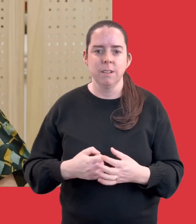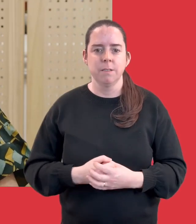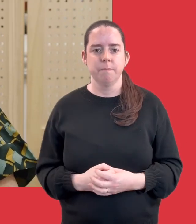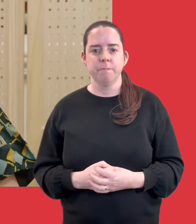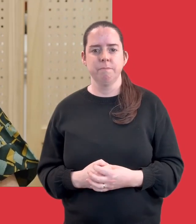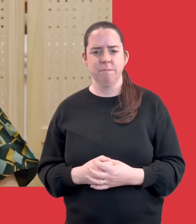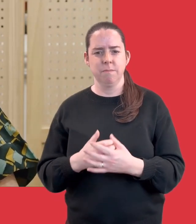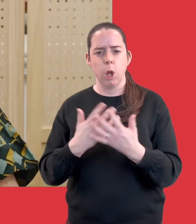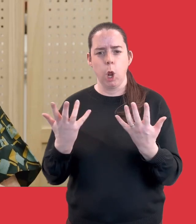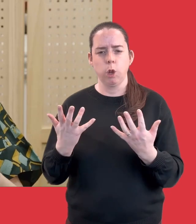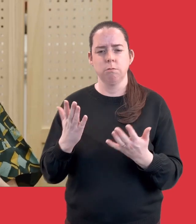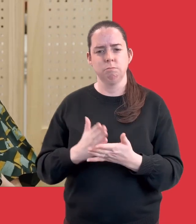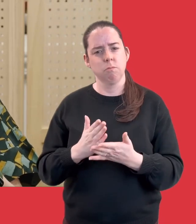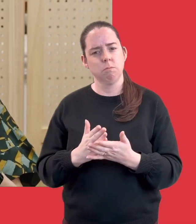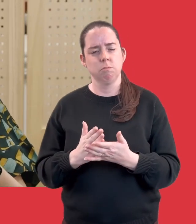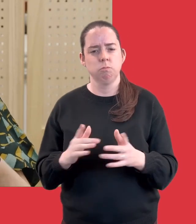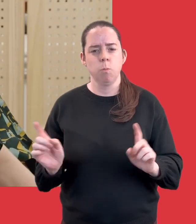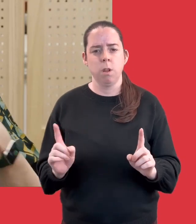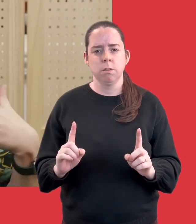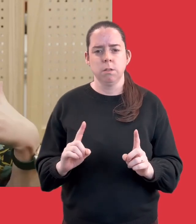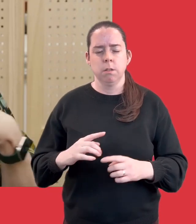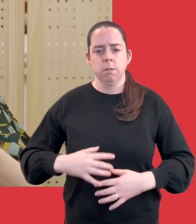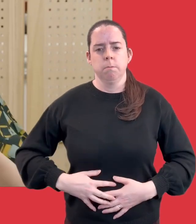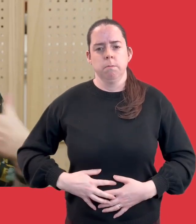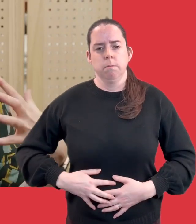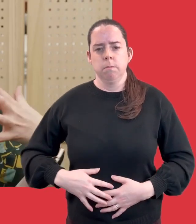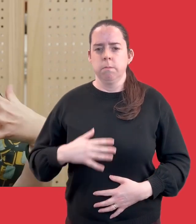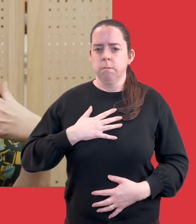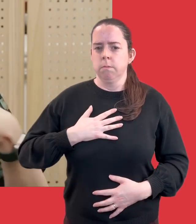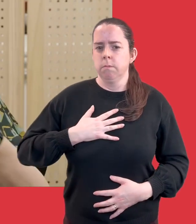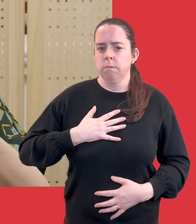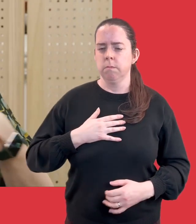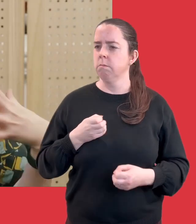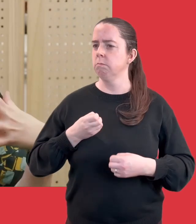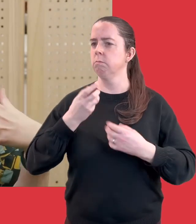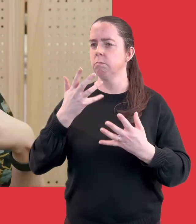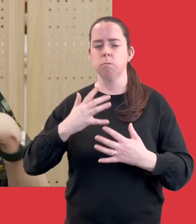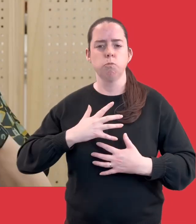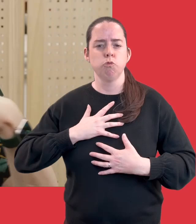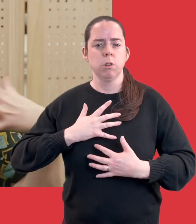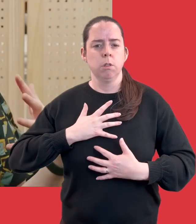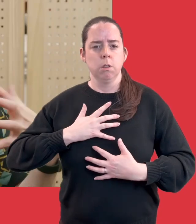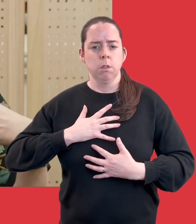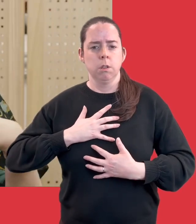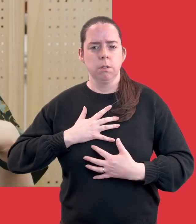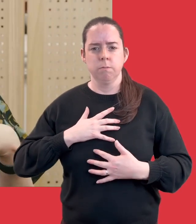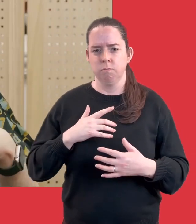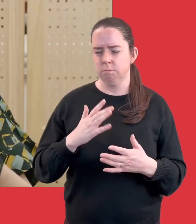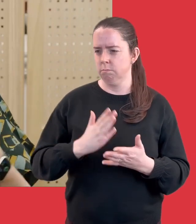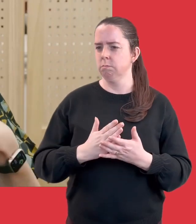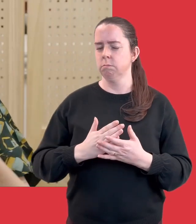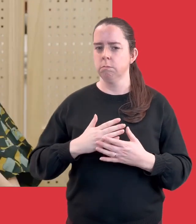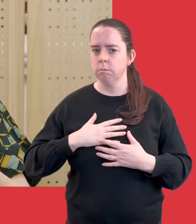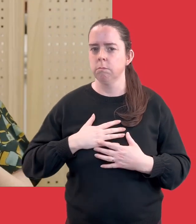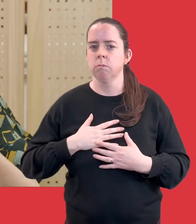singing, and a lot of kind of really getting into the abdomen and finding our voices and breathing and